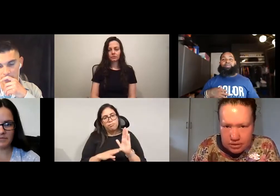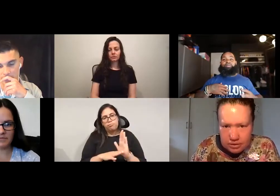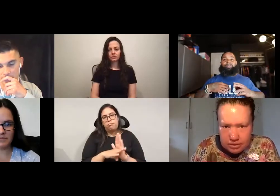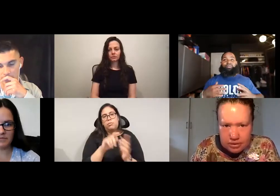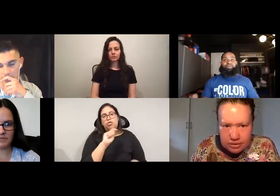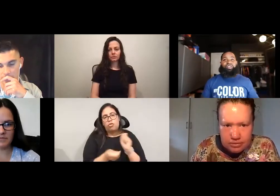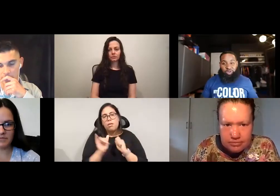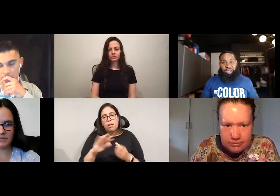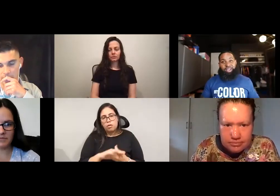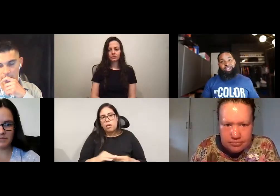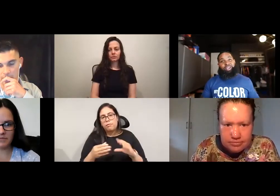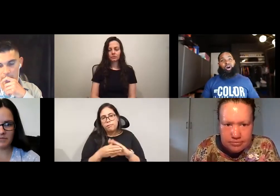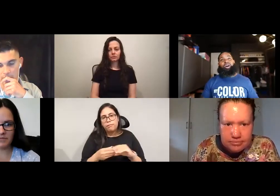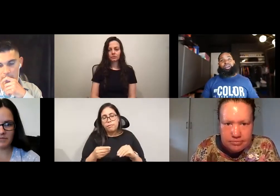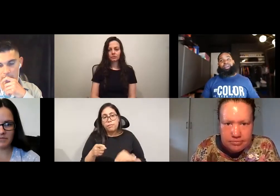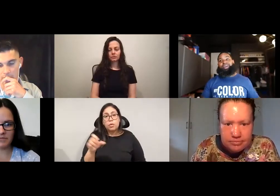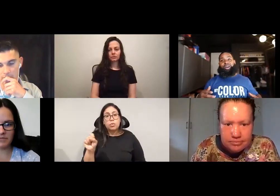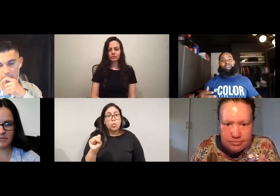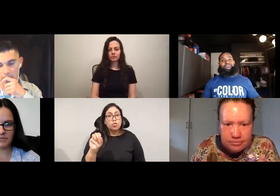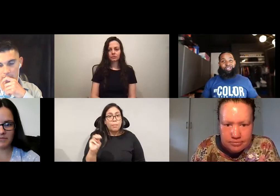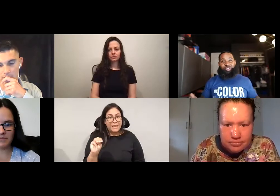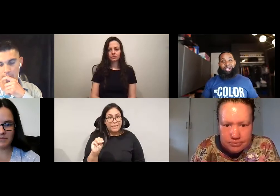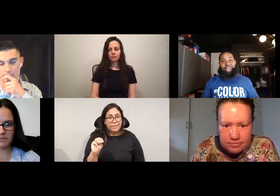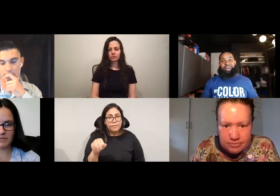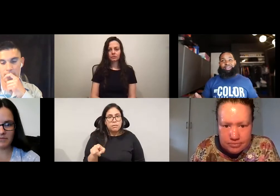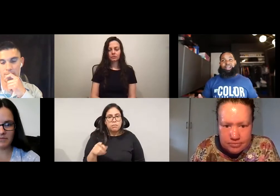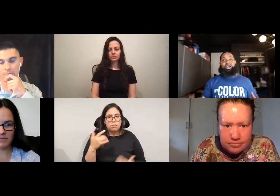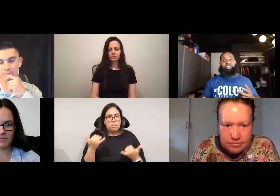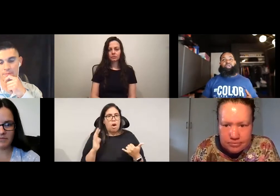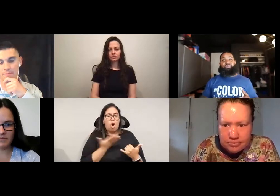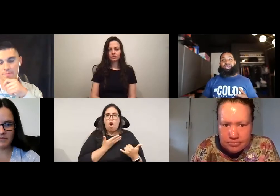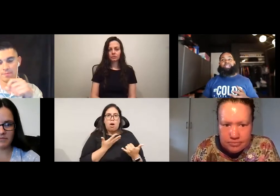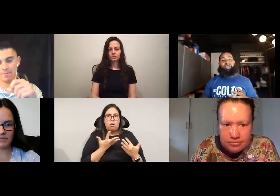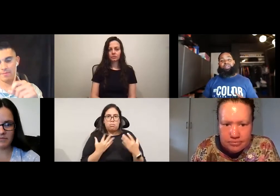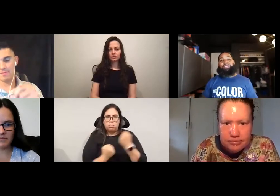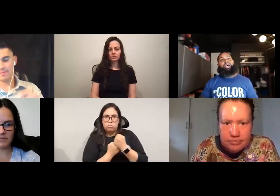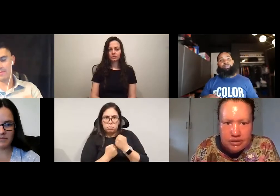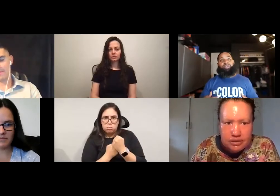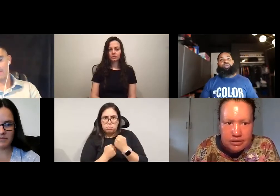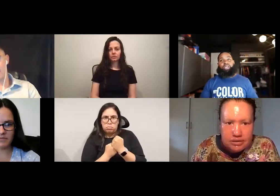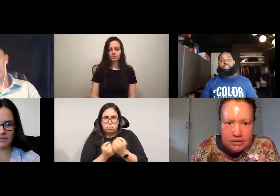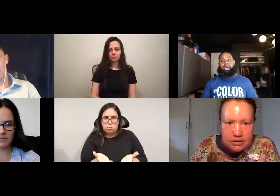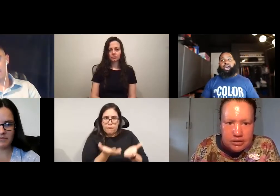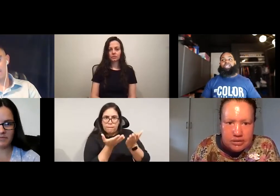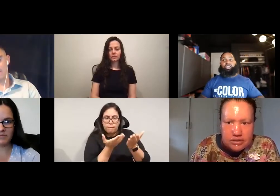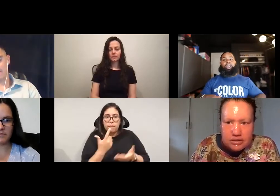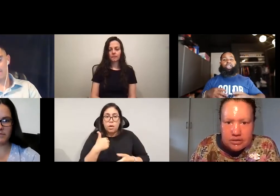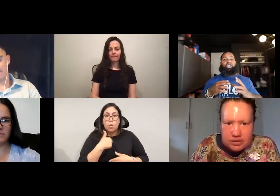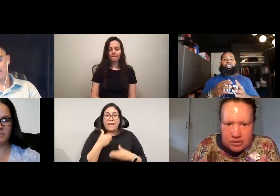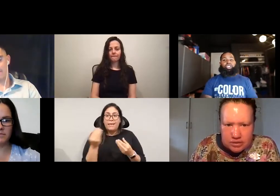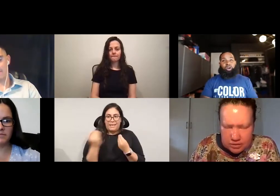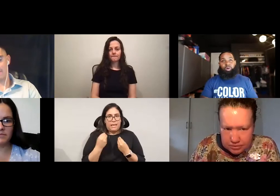narrative. Social media is our leverage right now. Social media is giving us the opportunity to